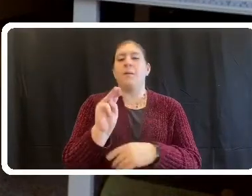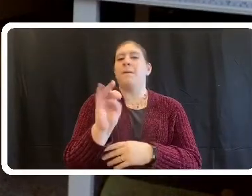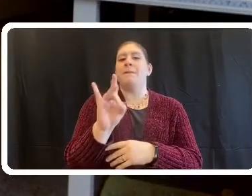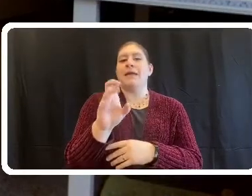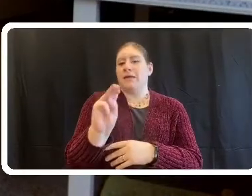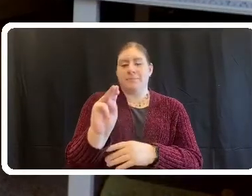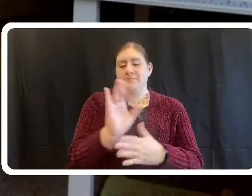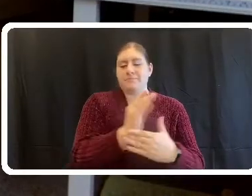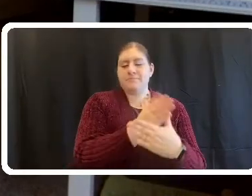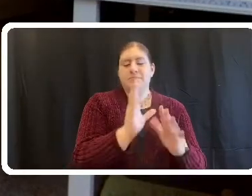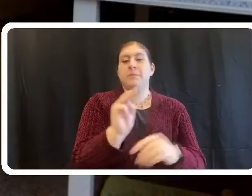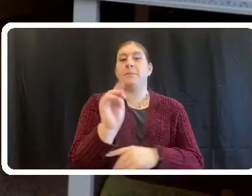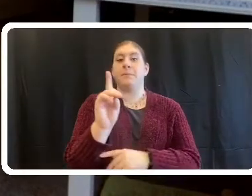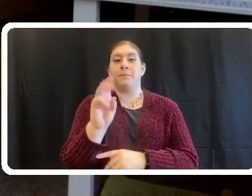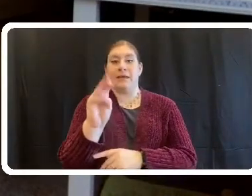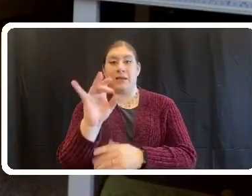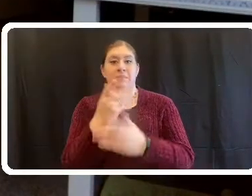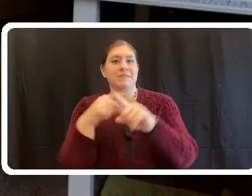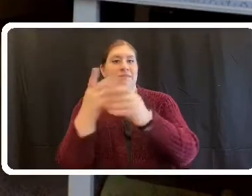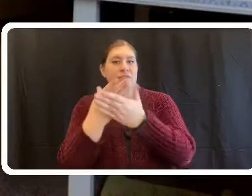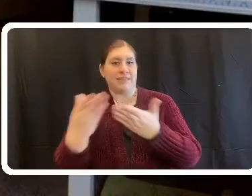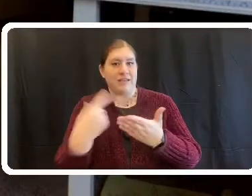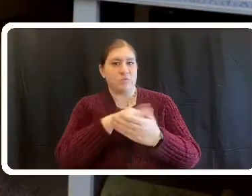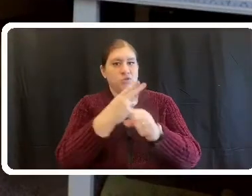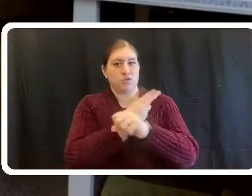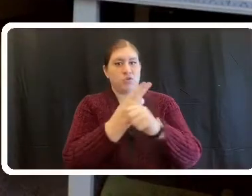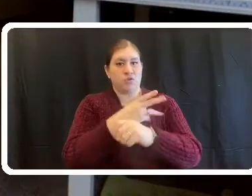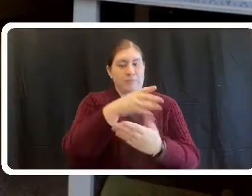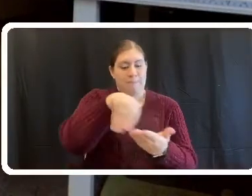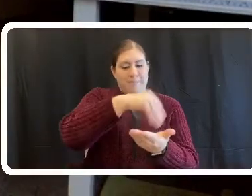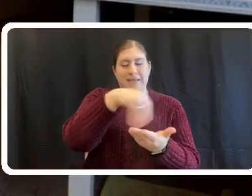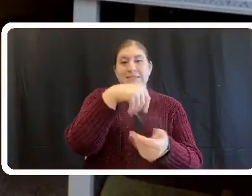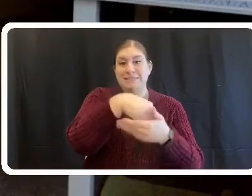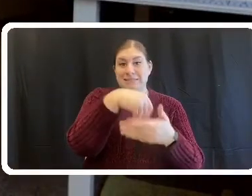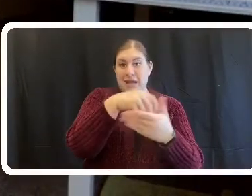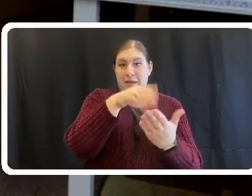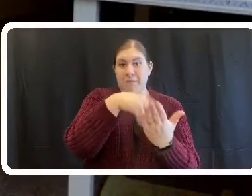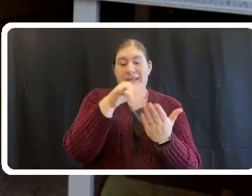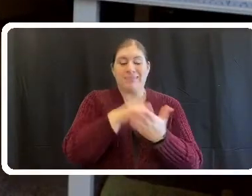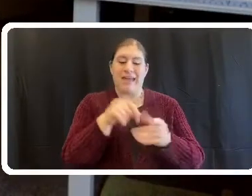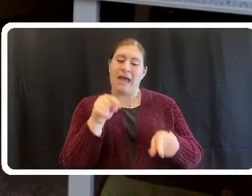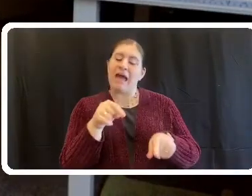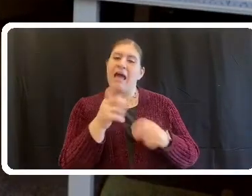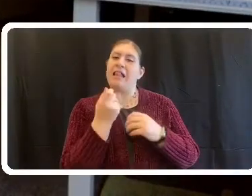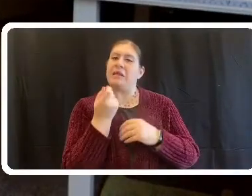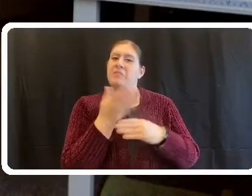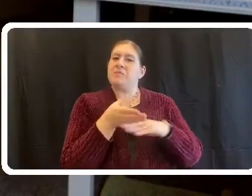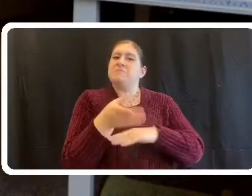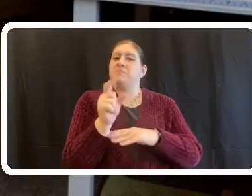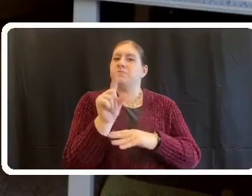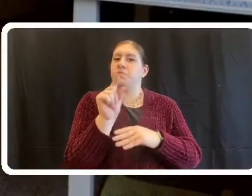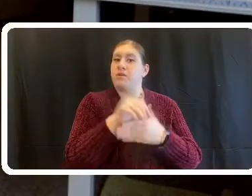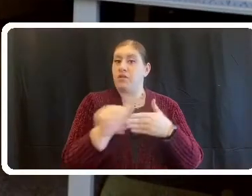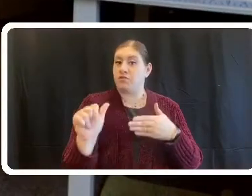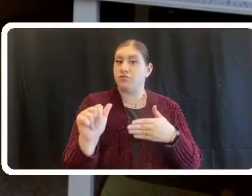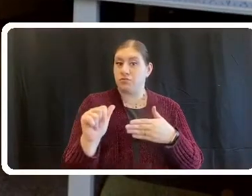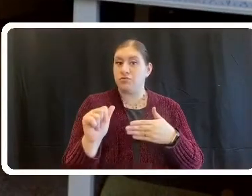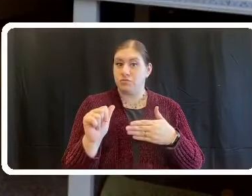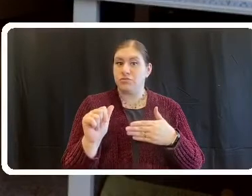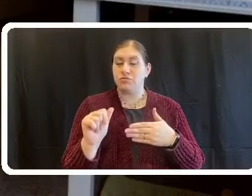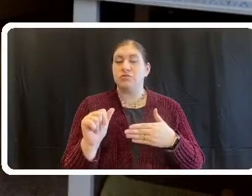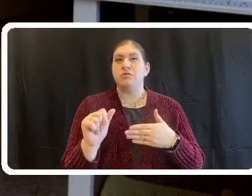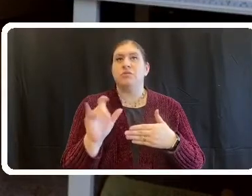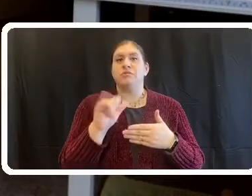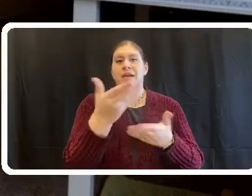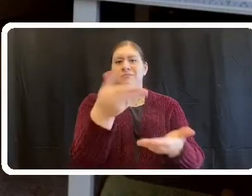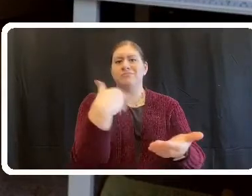mix into our oil paint. And they each have different properties. And this set was a little over $20, and it was